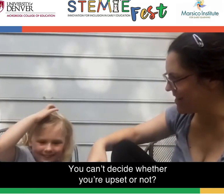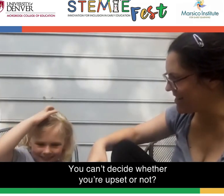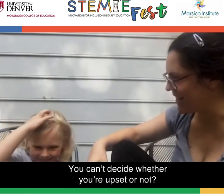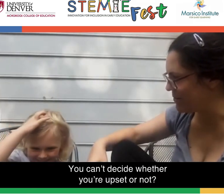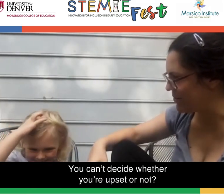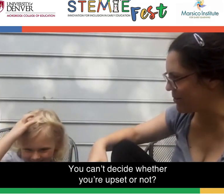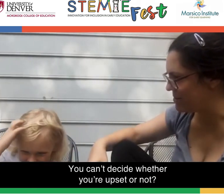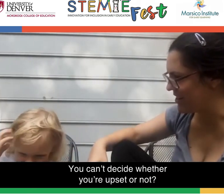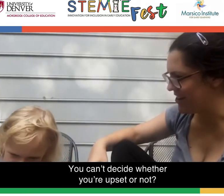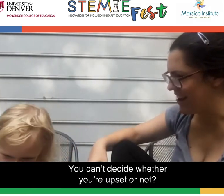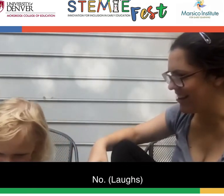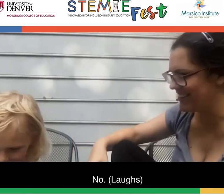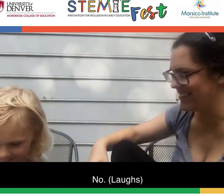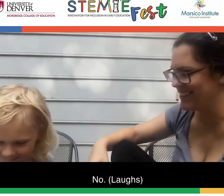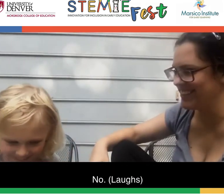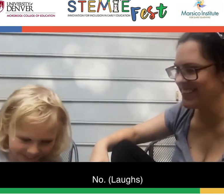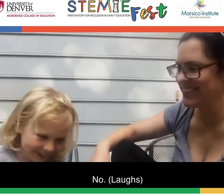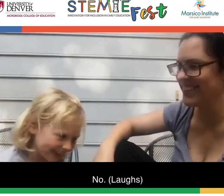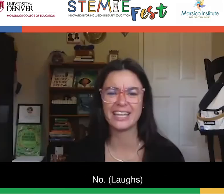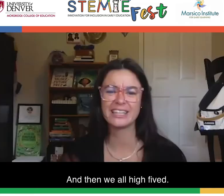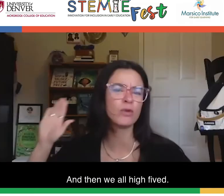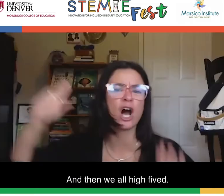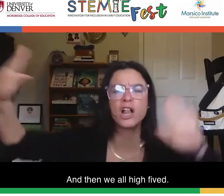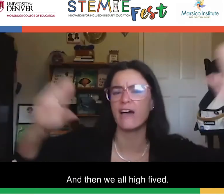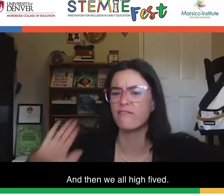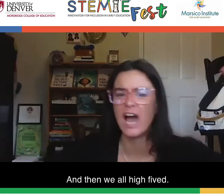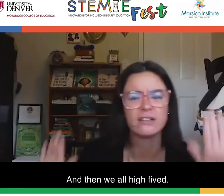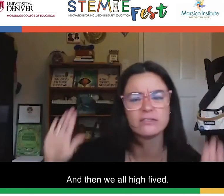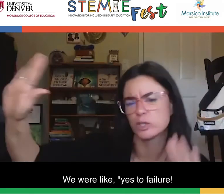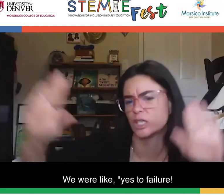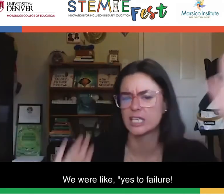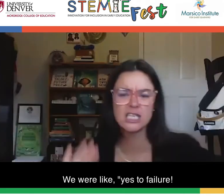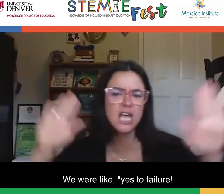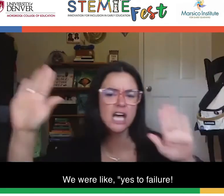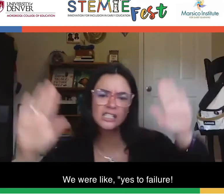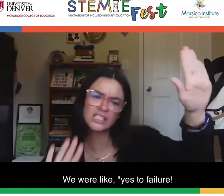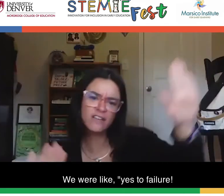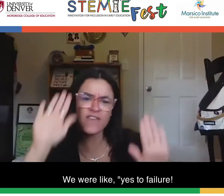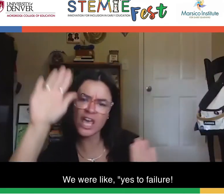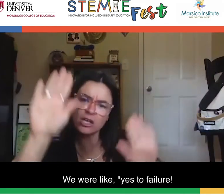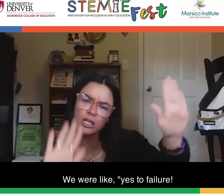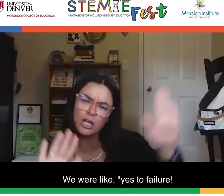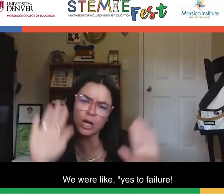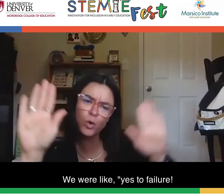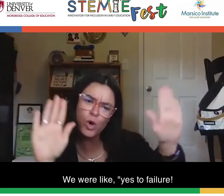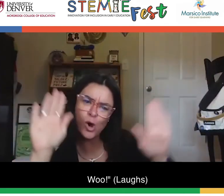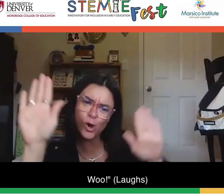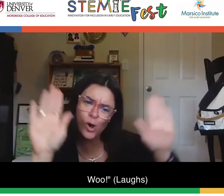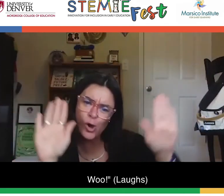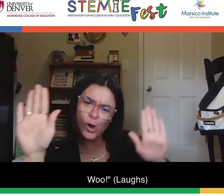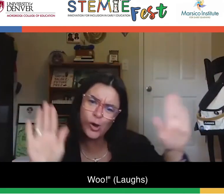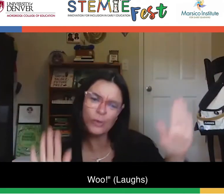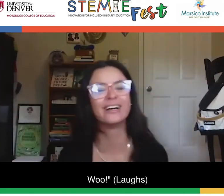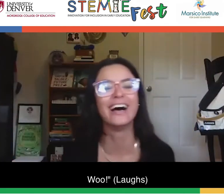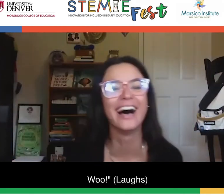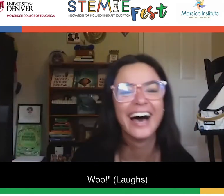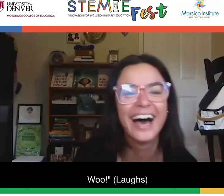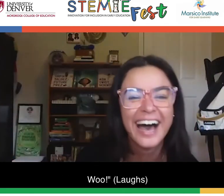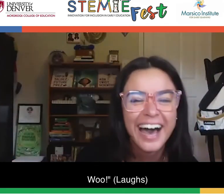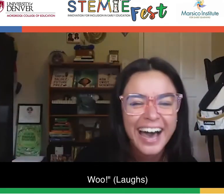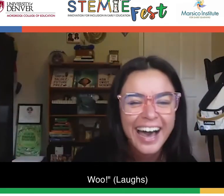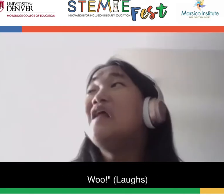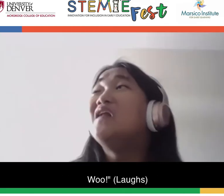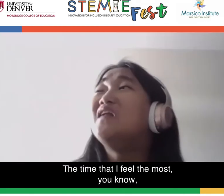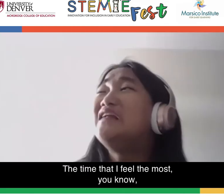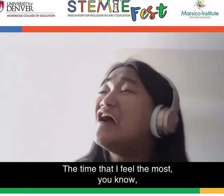You can't decide whether you're upset or not. Yeah. And then we all high-fived. We're like, yes to failure! Woo! Woo! Woo!